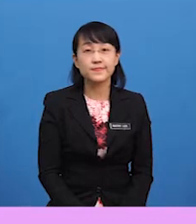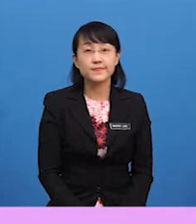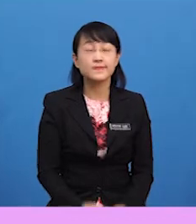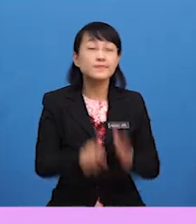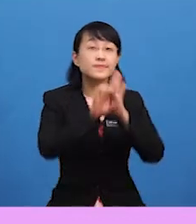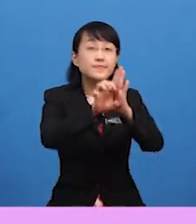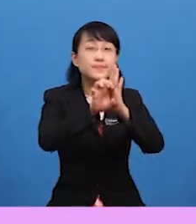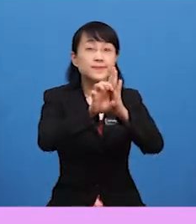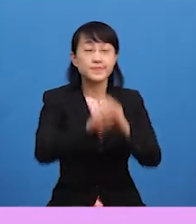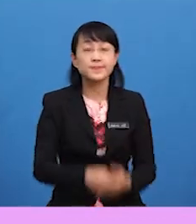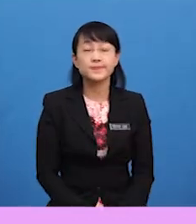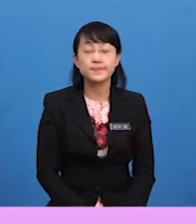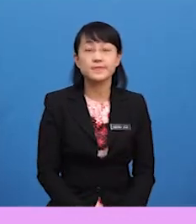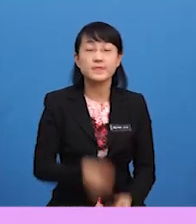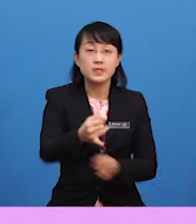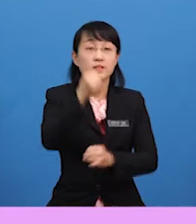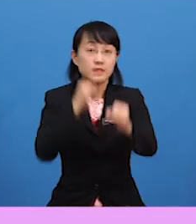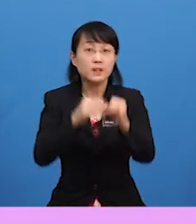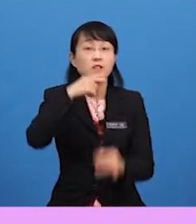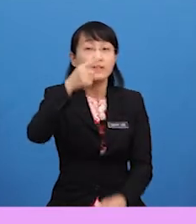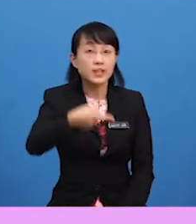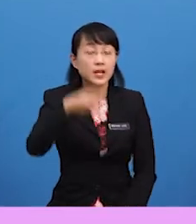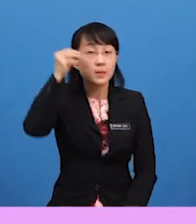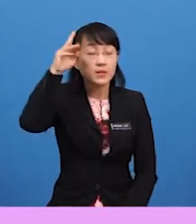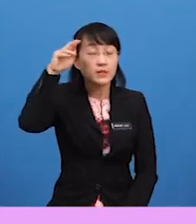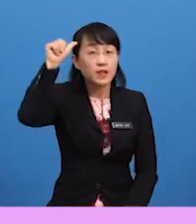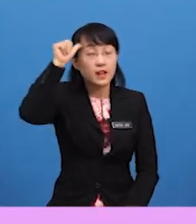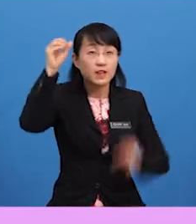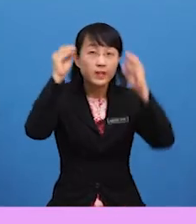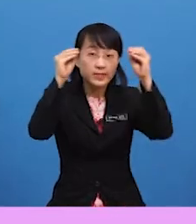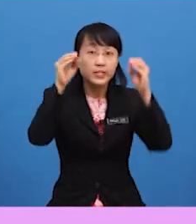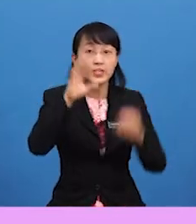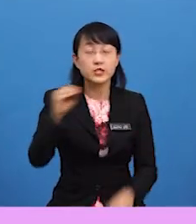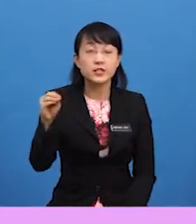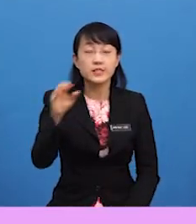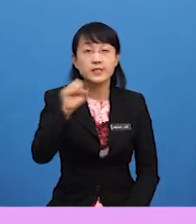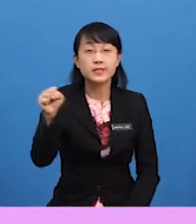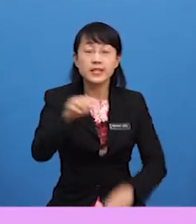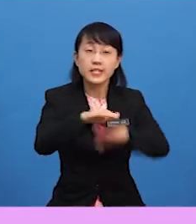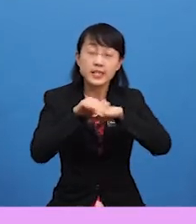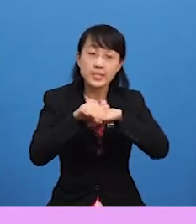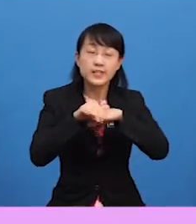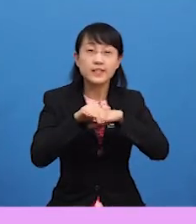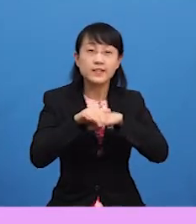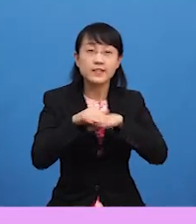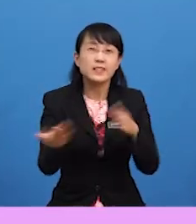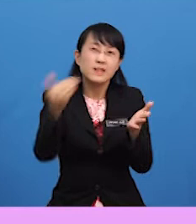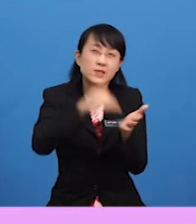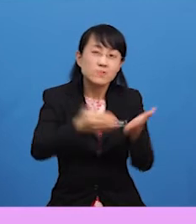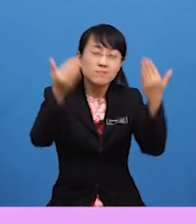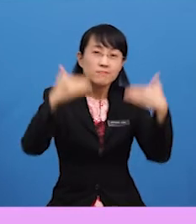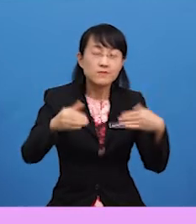For example, instead of saying, Mr. Alex teaches English, Mr. Alex teaches math, we